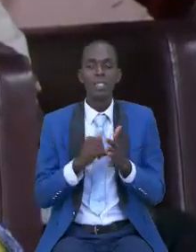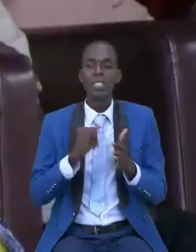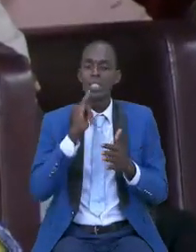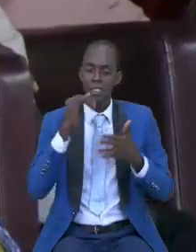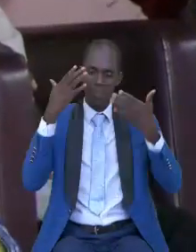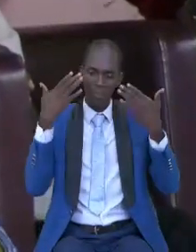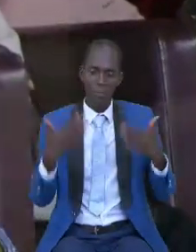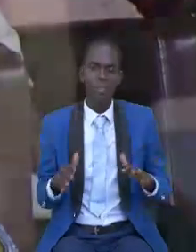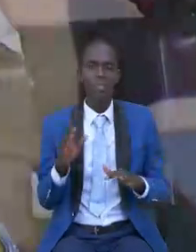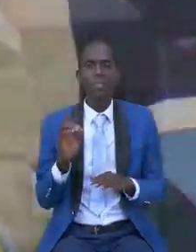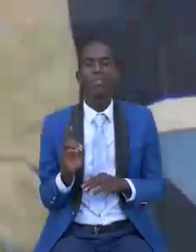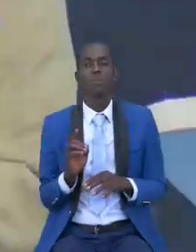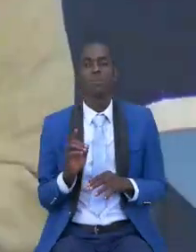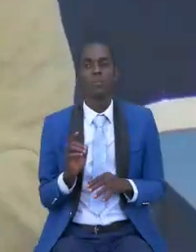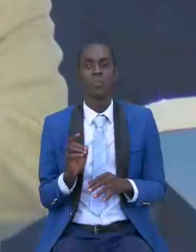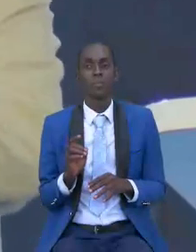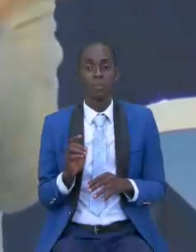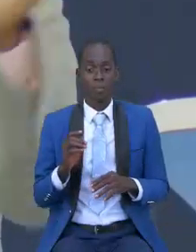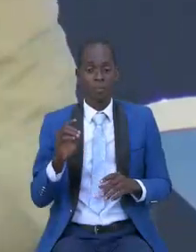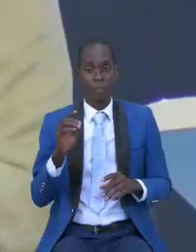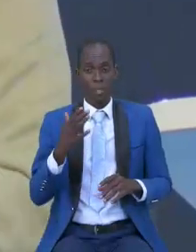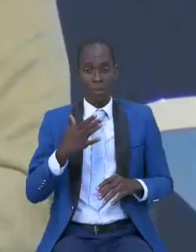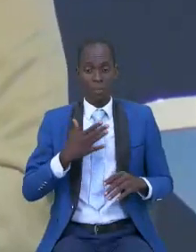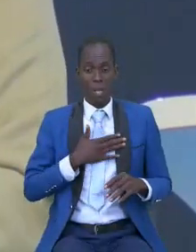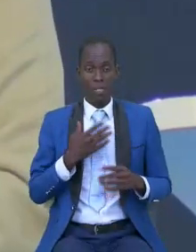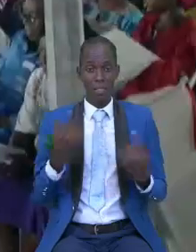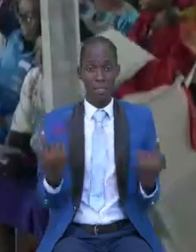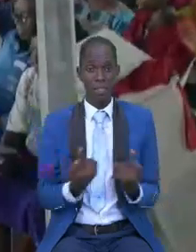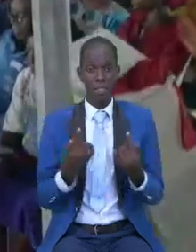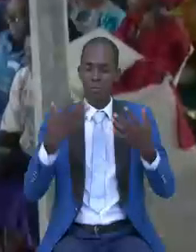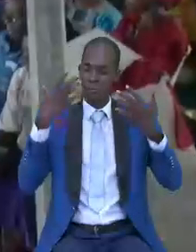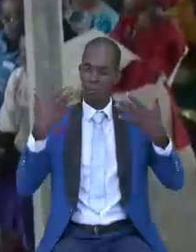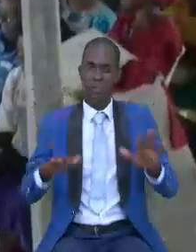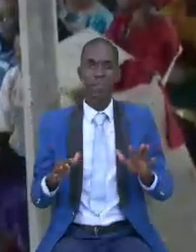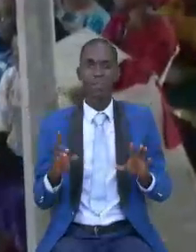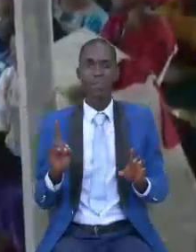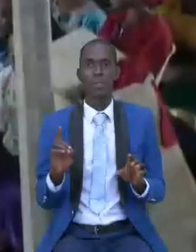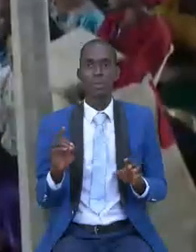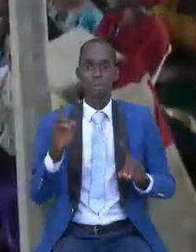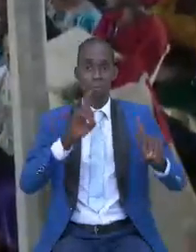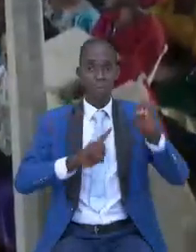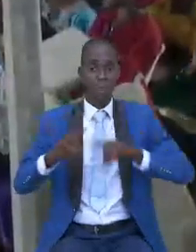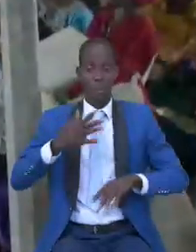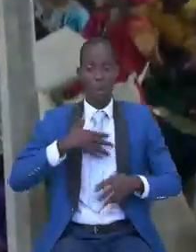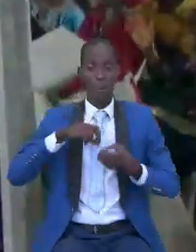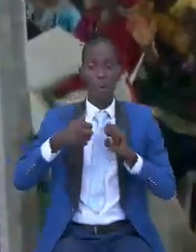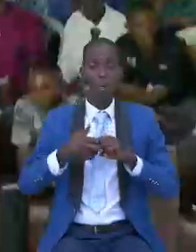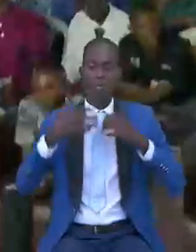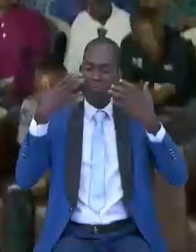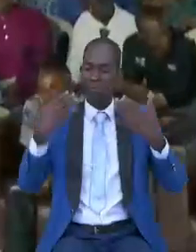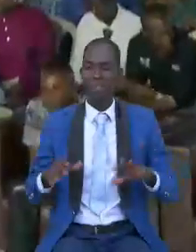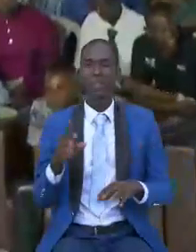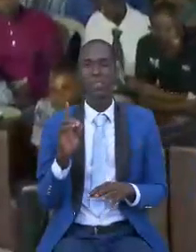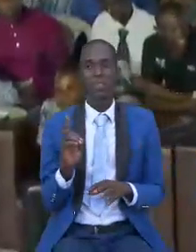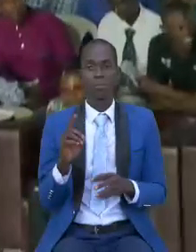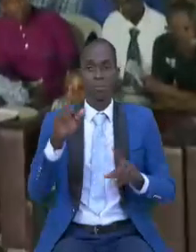finished. My sins finished. My problems finished.